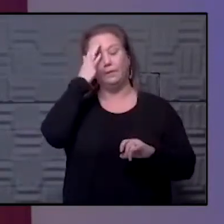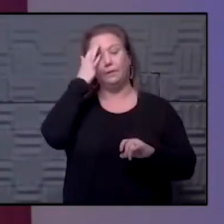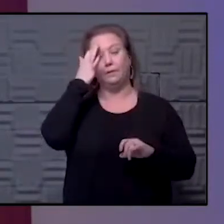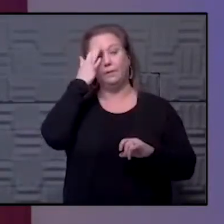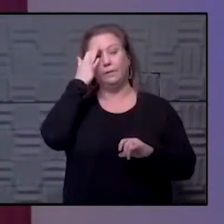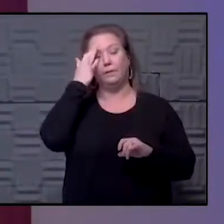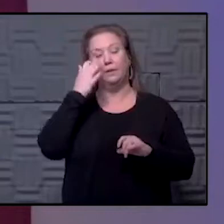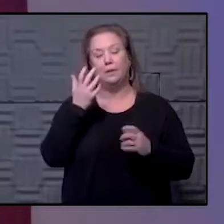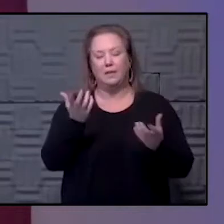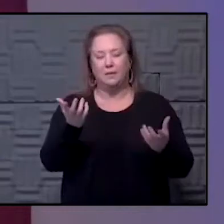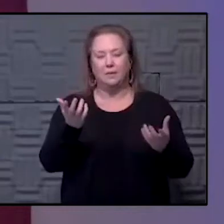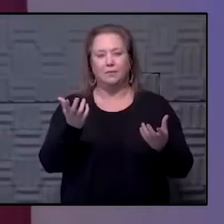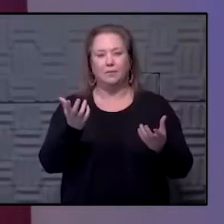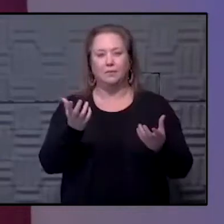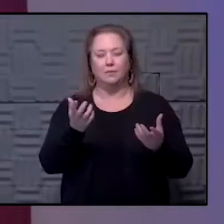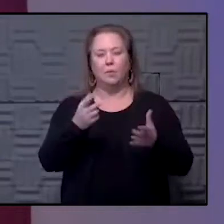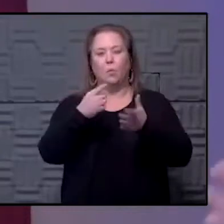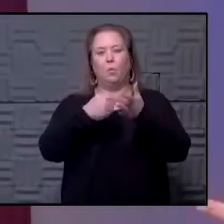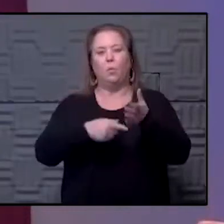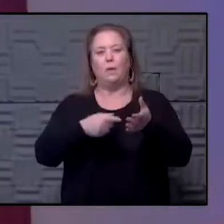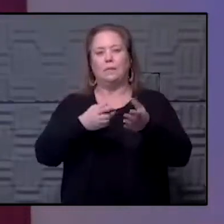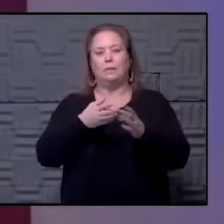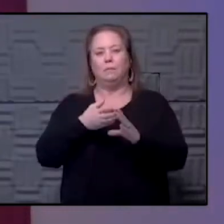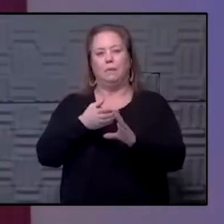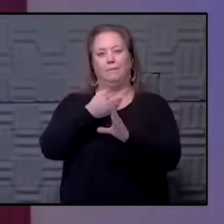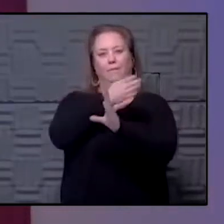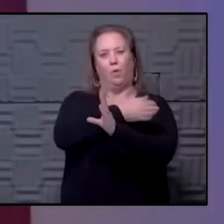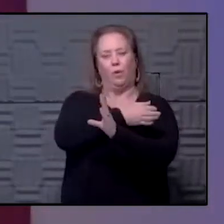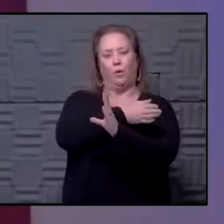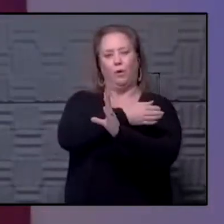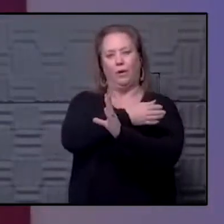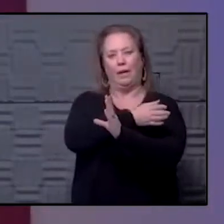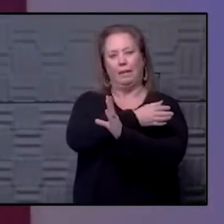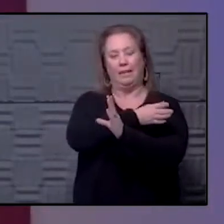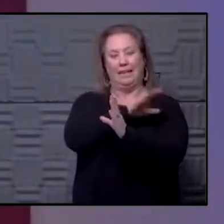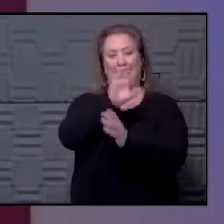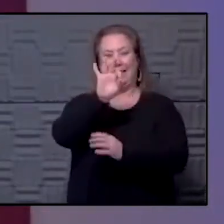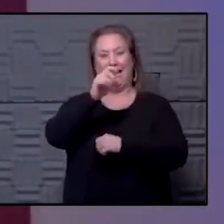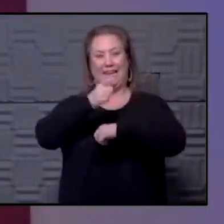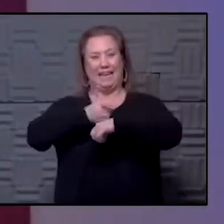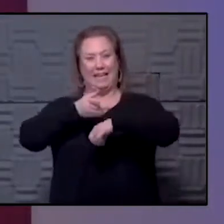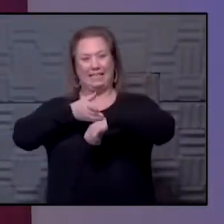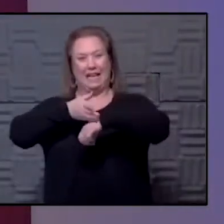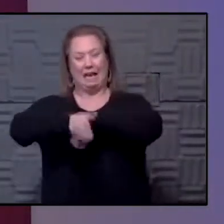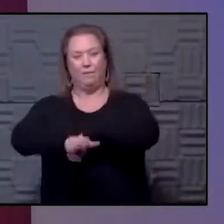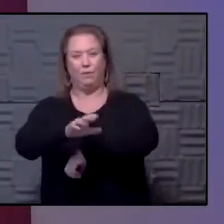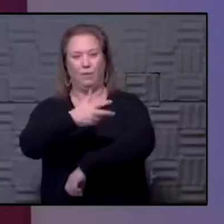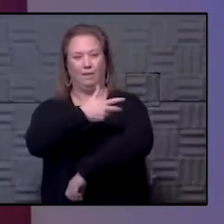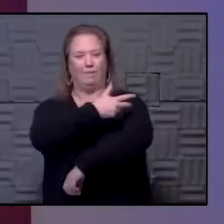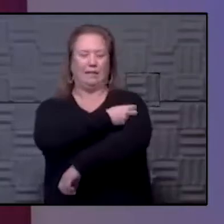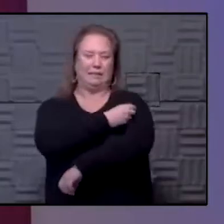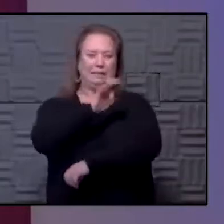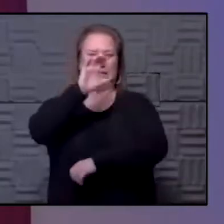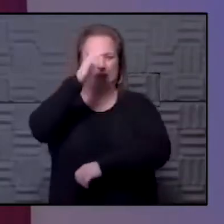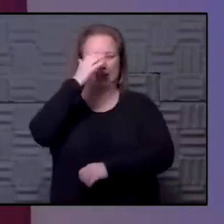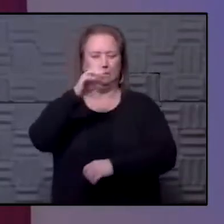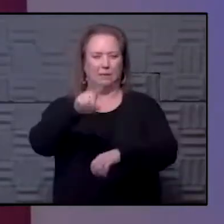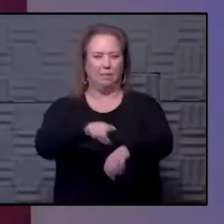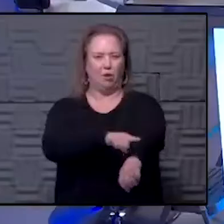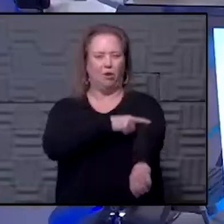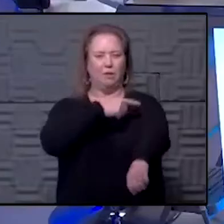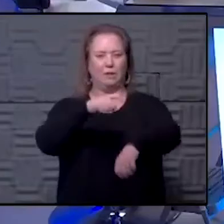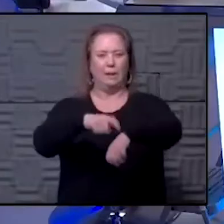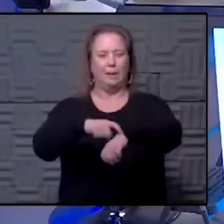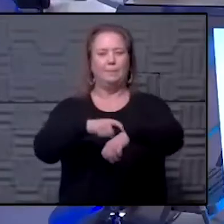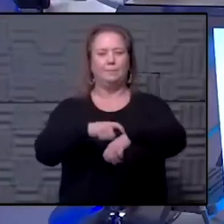kind of relative to Yeah. what's it been like for that entire 9-day period. 9 days post-vaccine does seem long. It's a little long. You